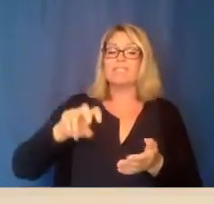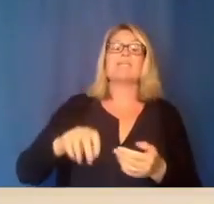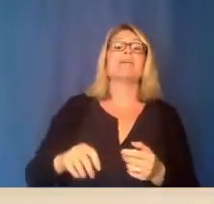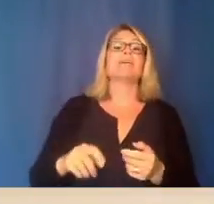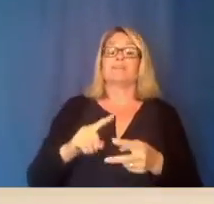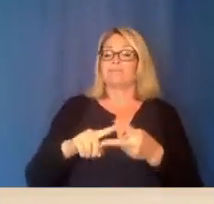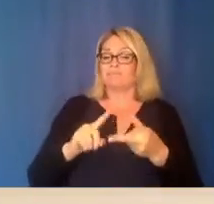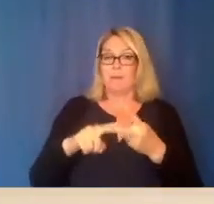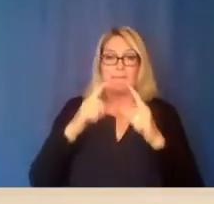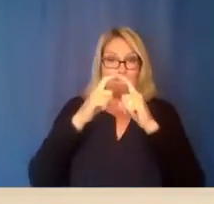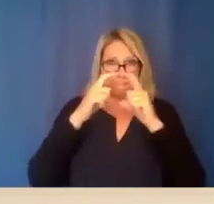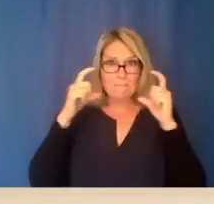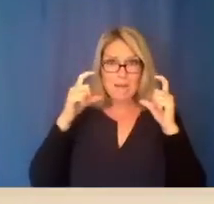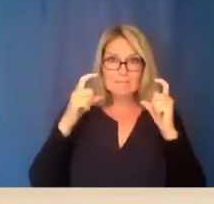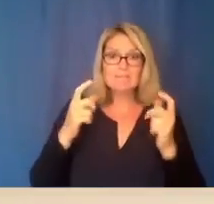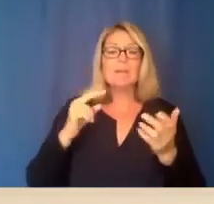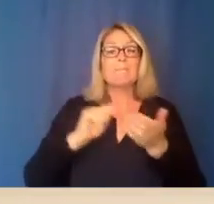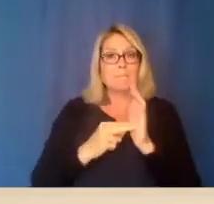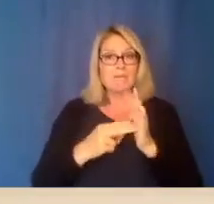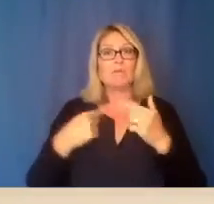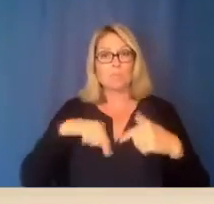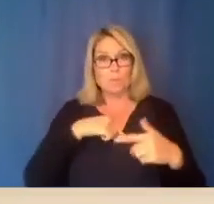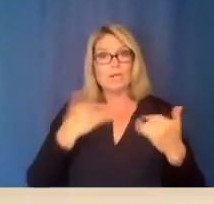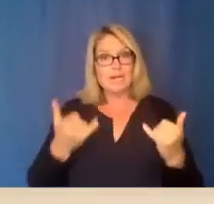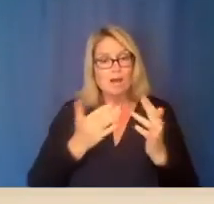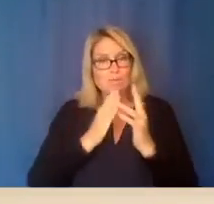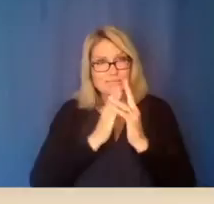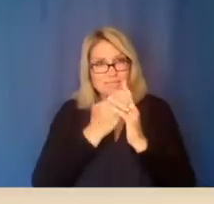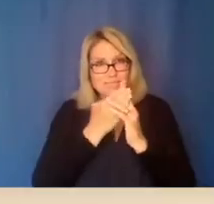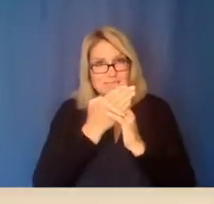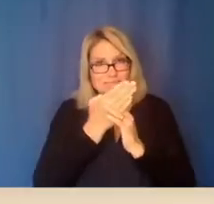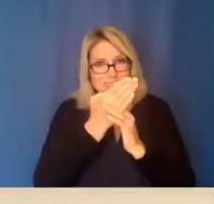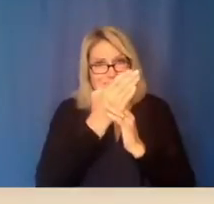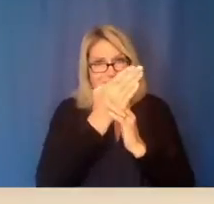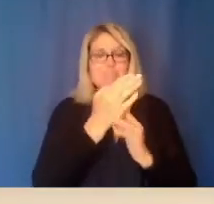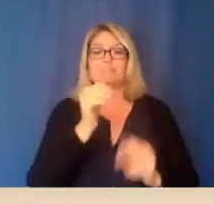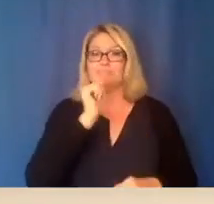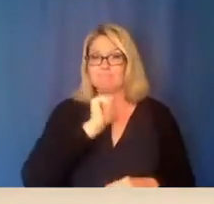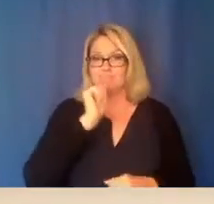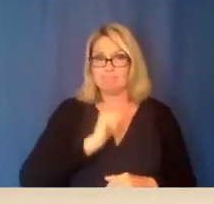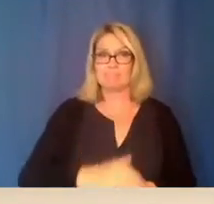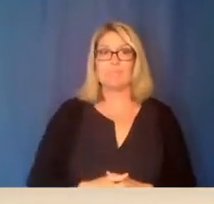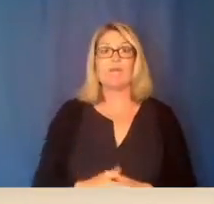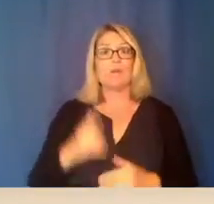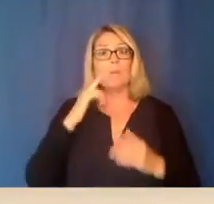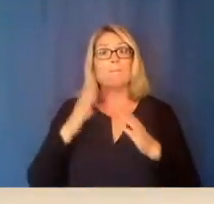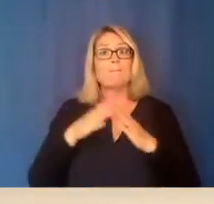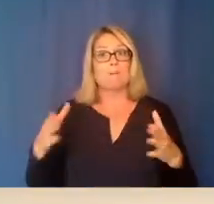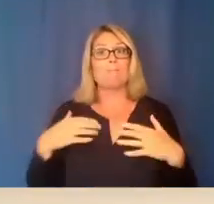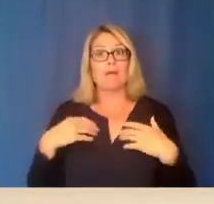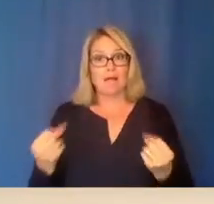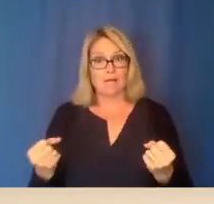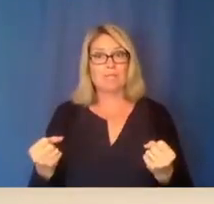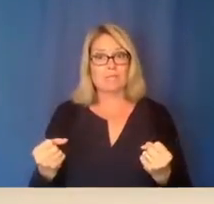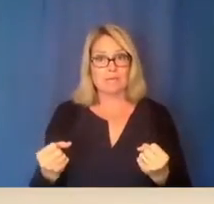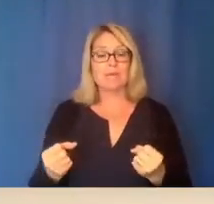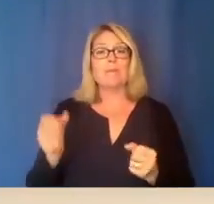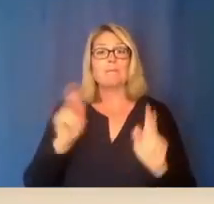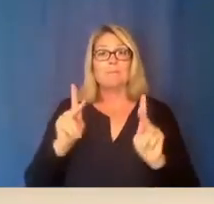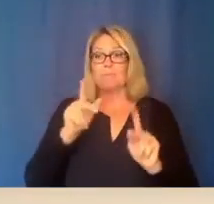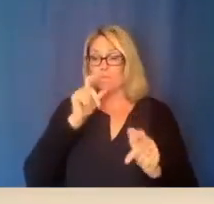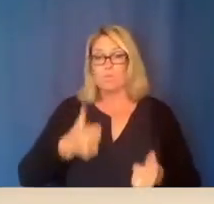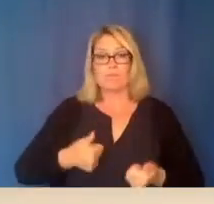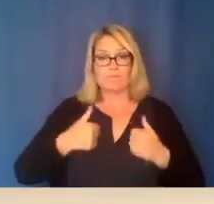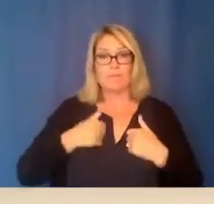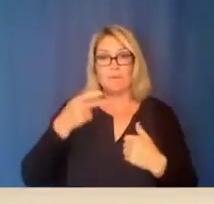we really are getting through this. And I know the sentiments of the public health team that are shared by many island residents is